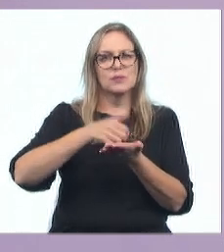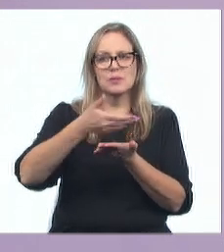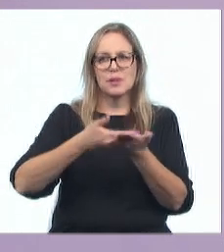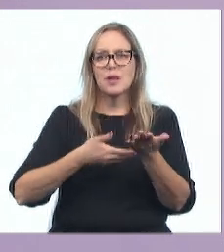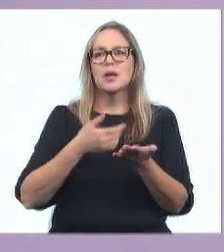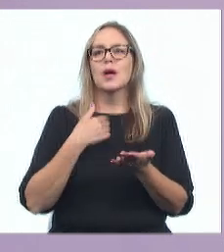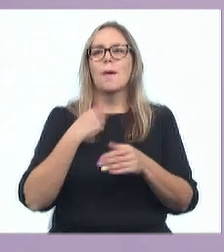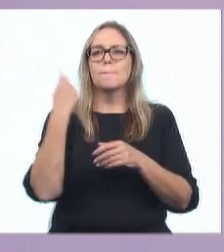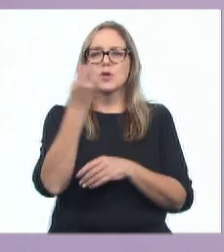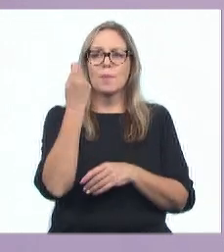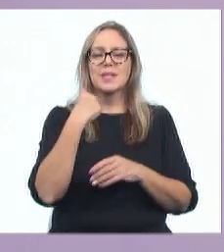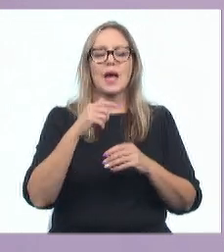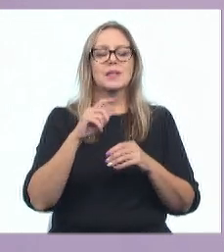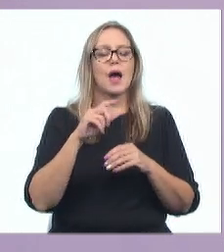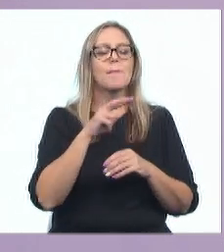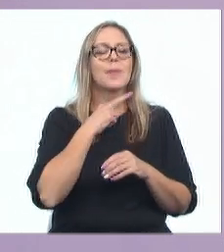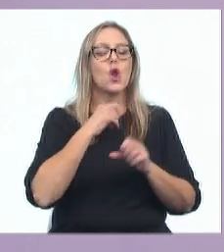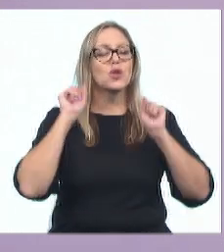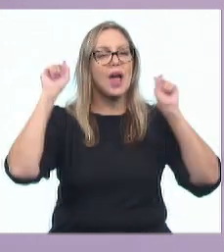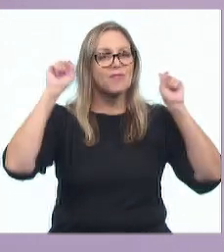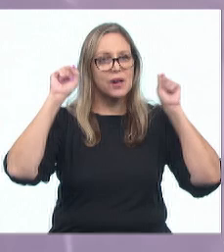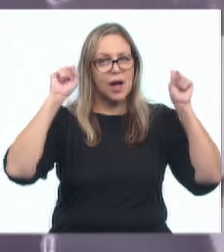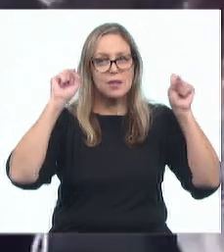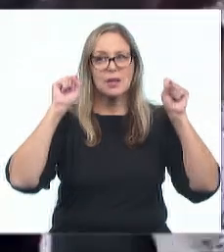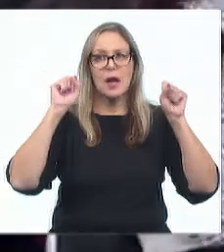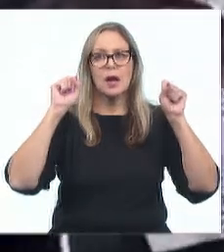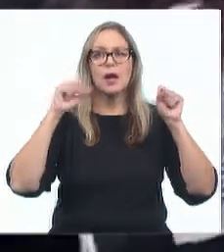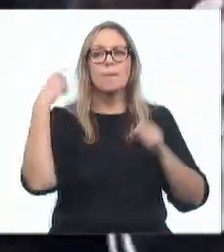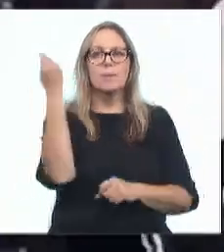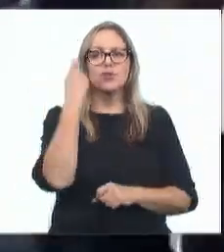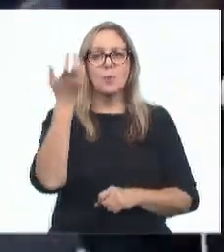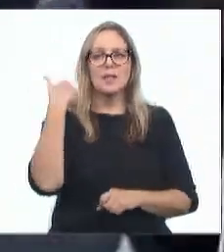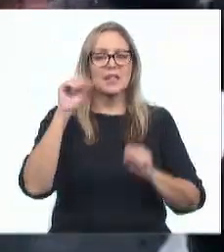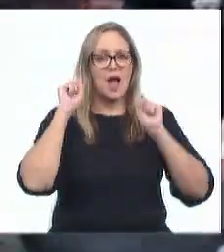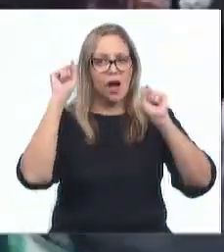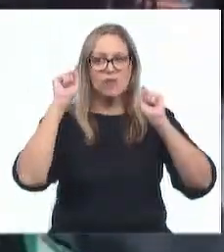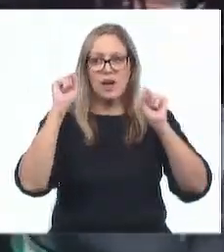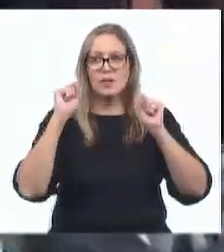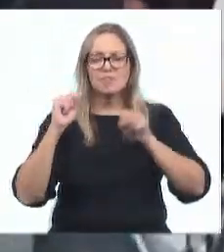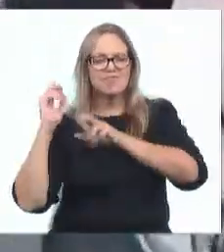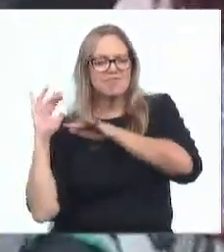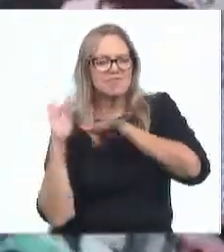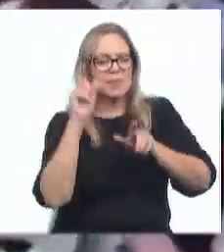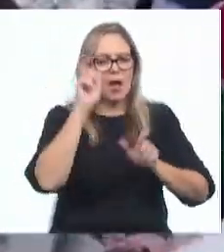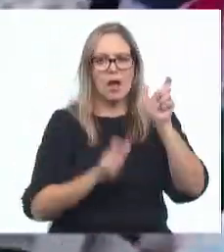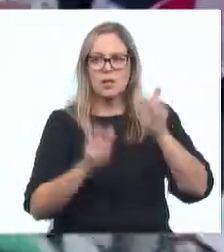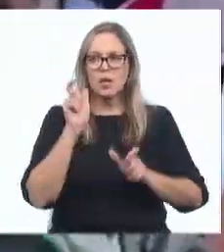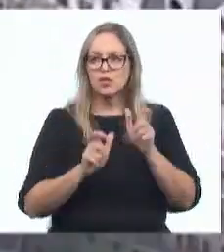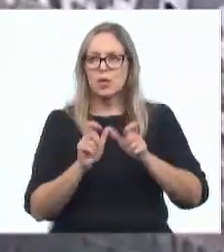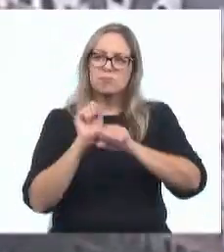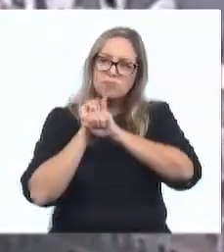a demonstration in London on Saturday. Tens and thousands of people, a